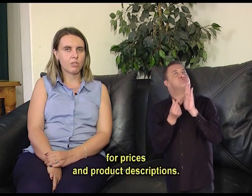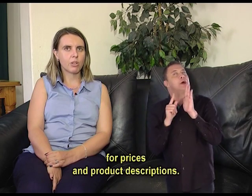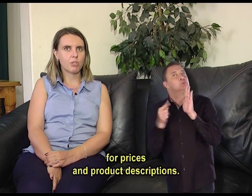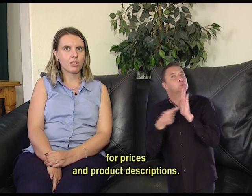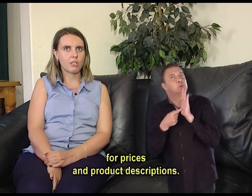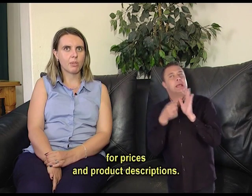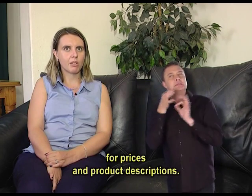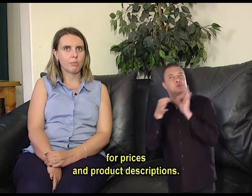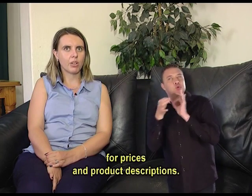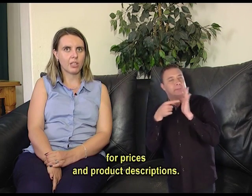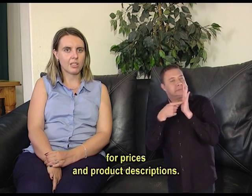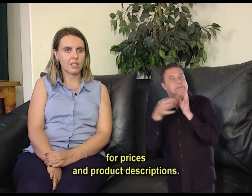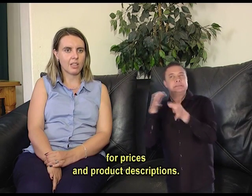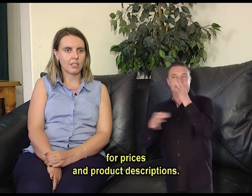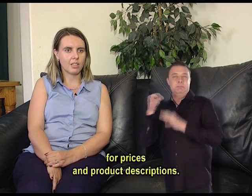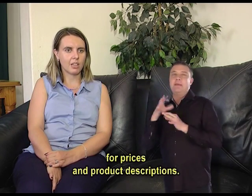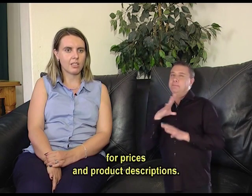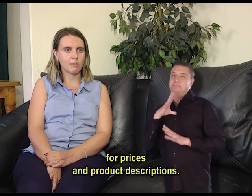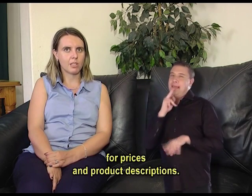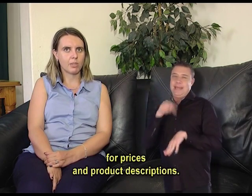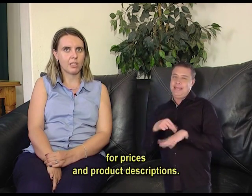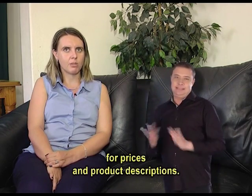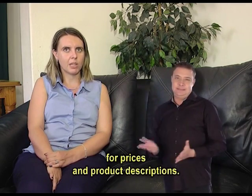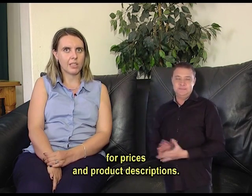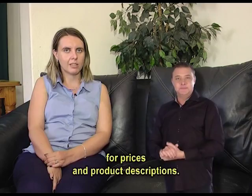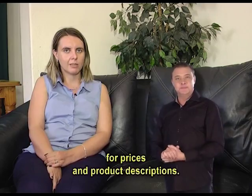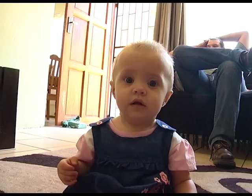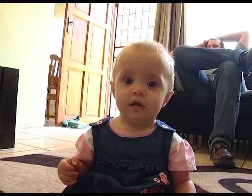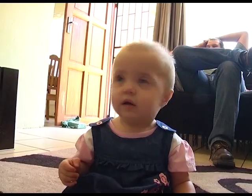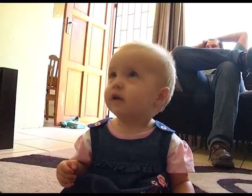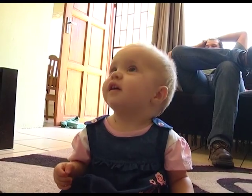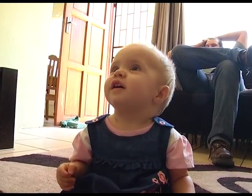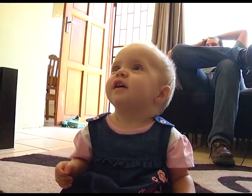for descriptions about the products and the items that we need to buy.